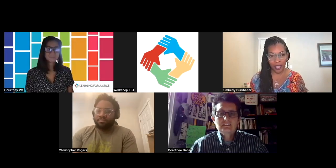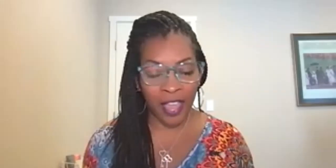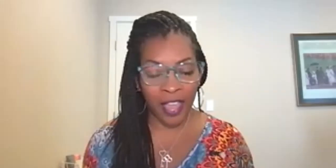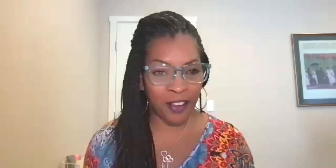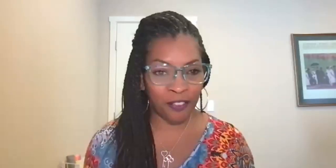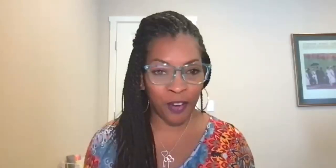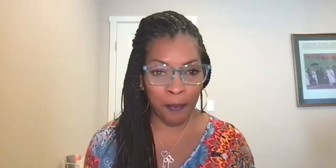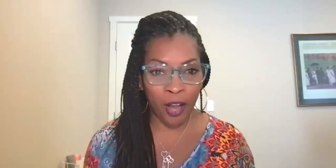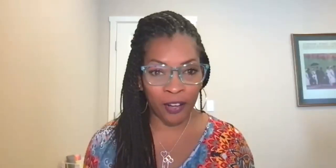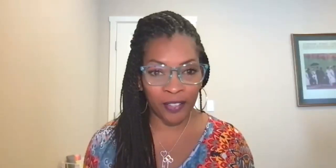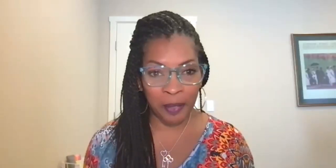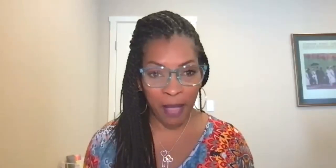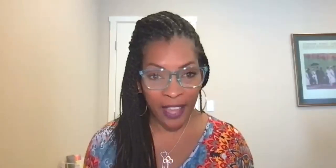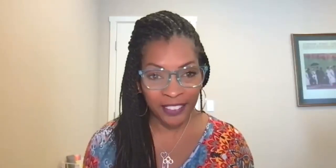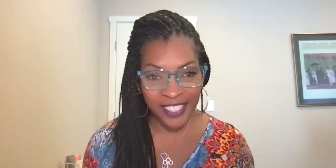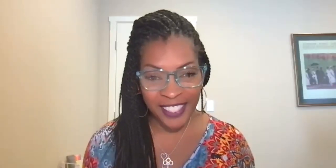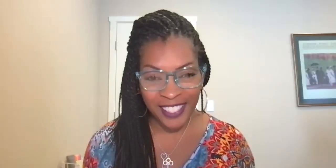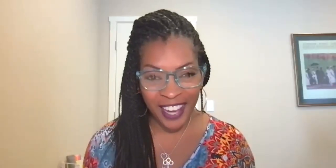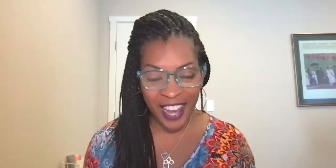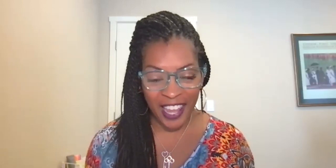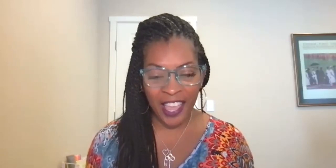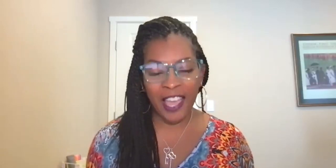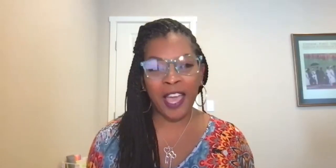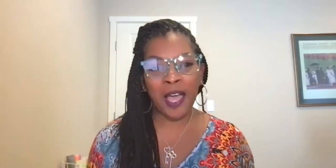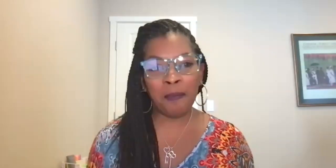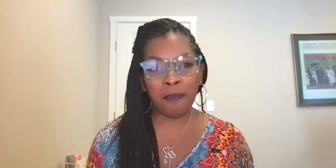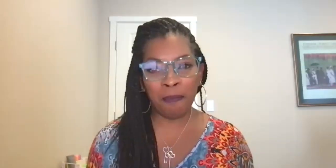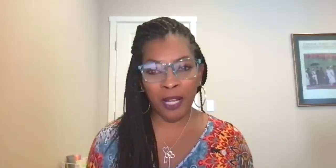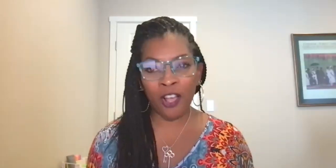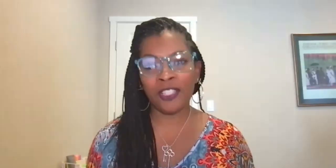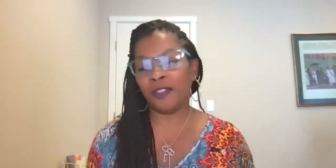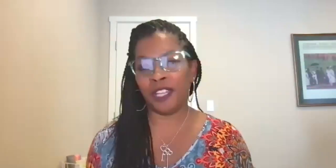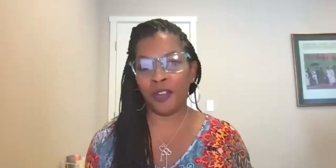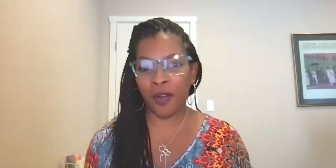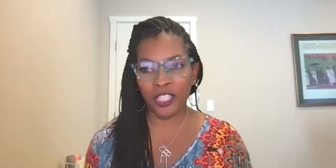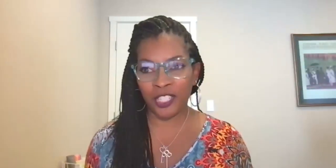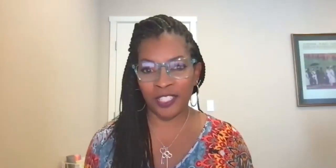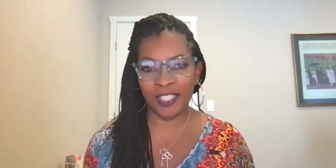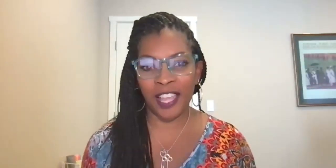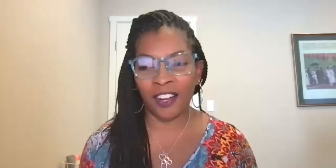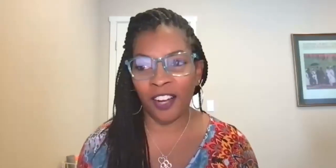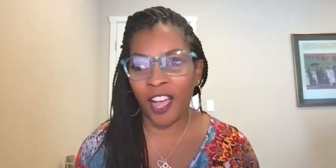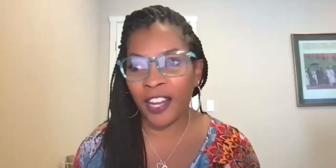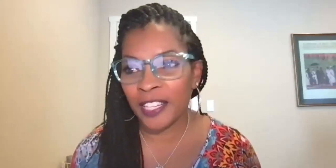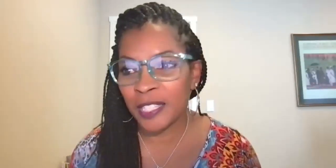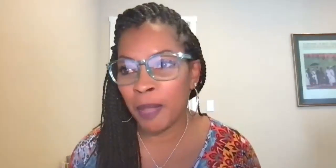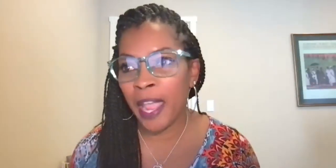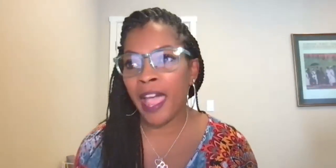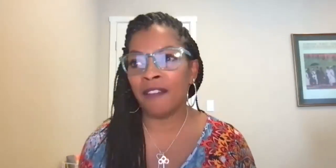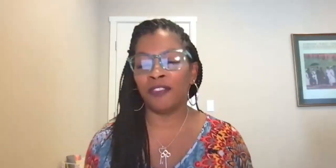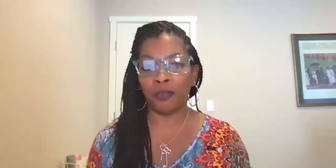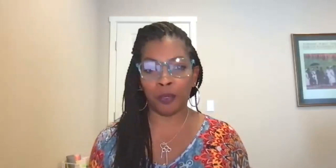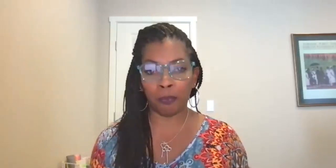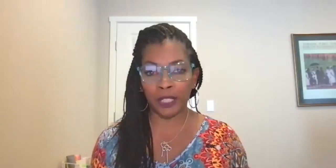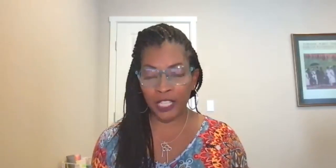with and from our great panelists today. But also any questions that our audience may